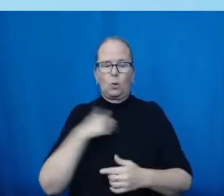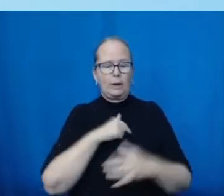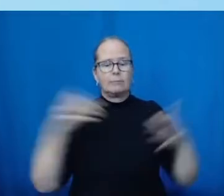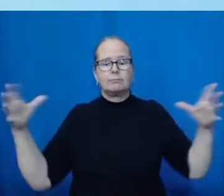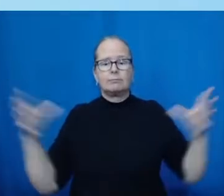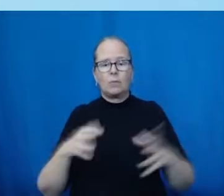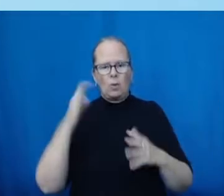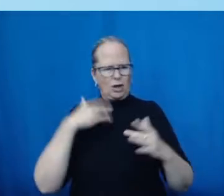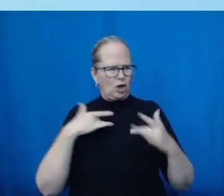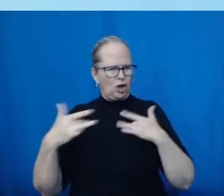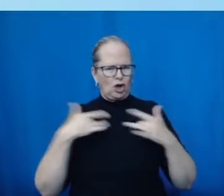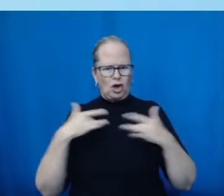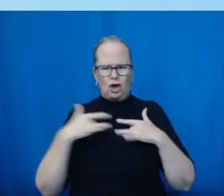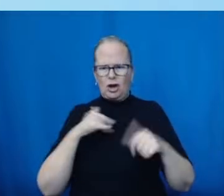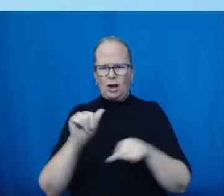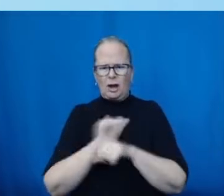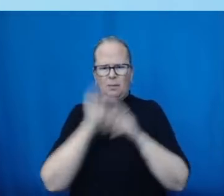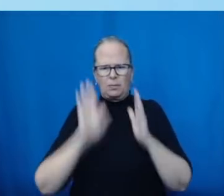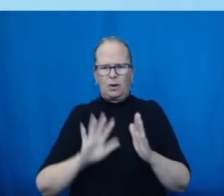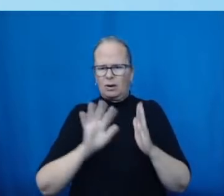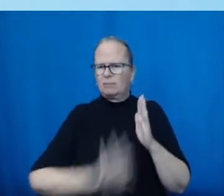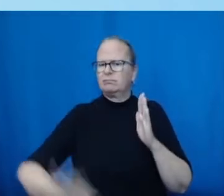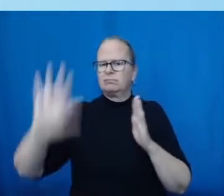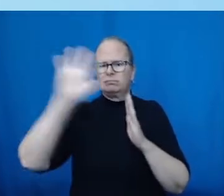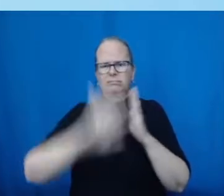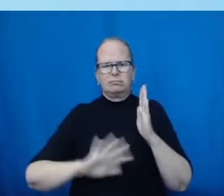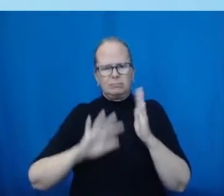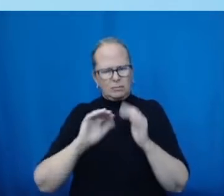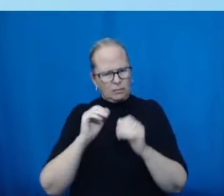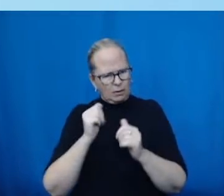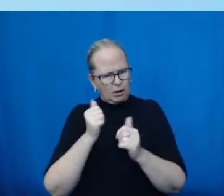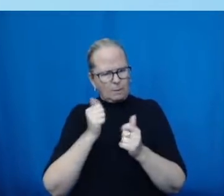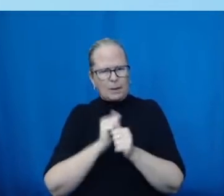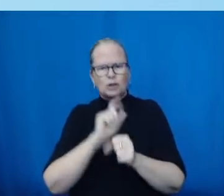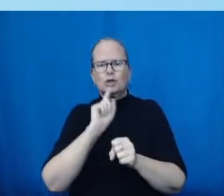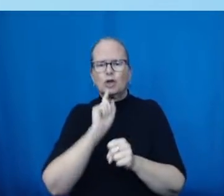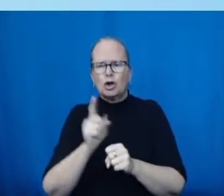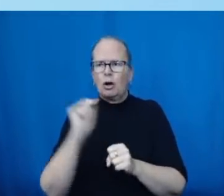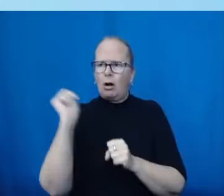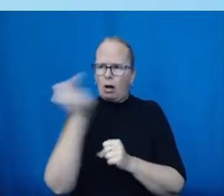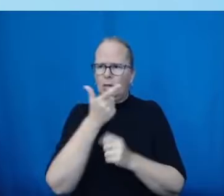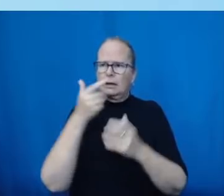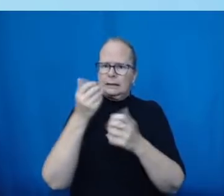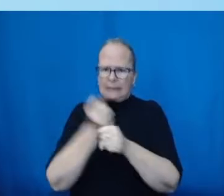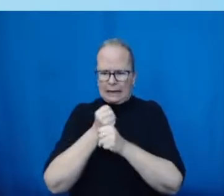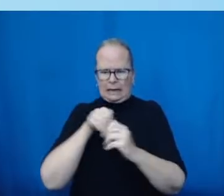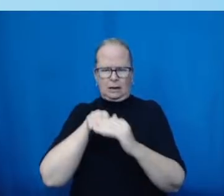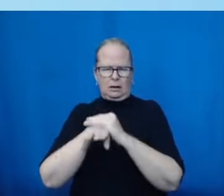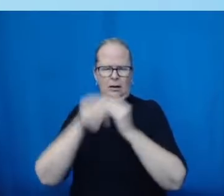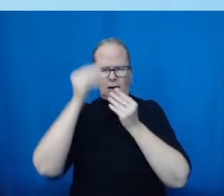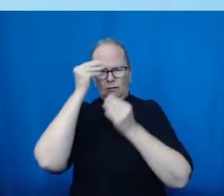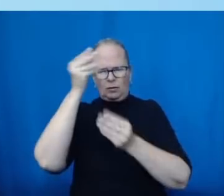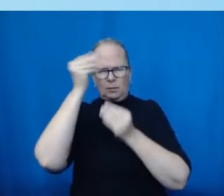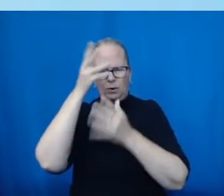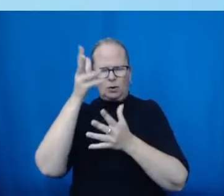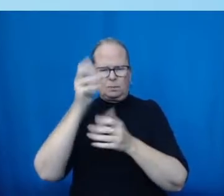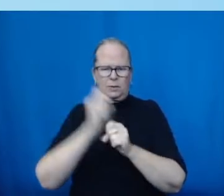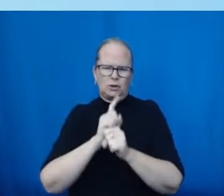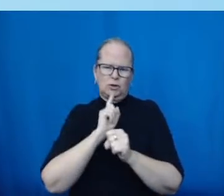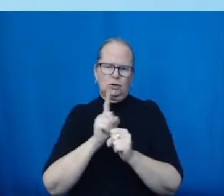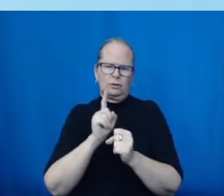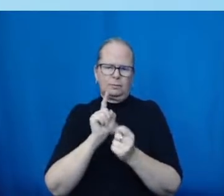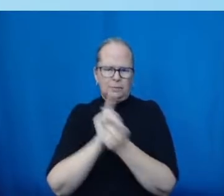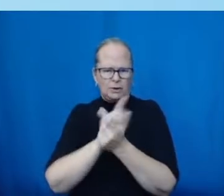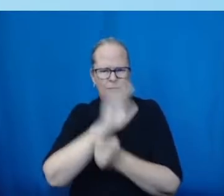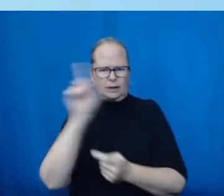has access to as much information concerning COVID-19 as possible. Today we are going to look at misinformation with a focus on